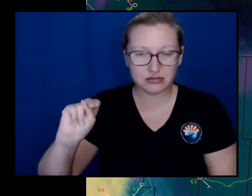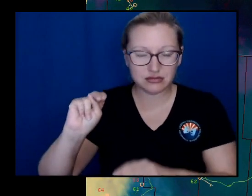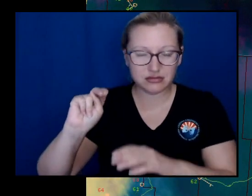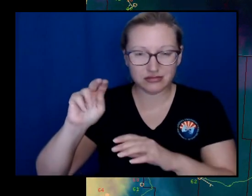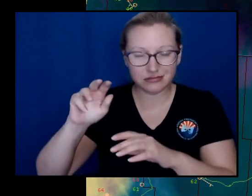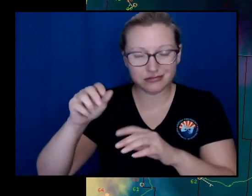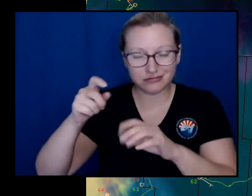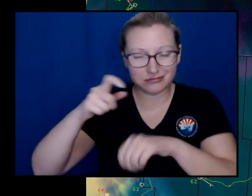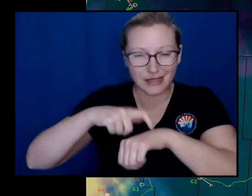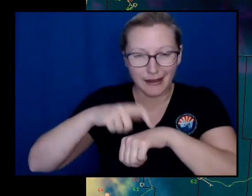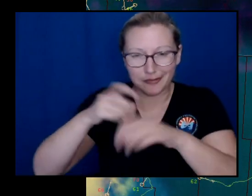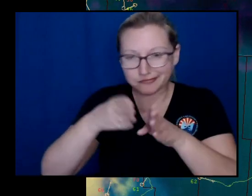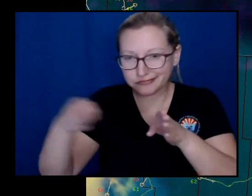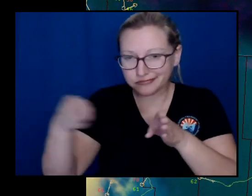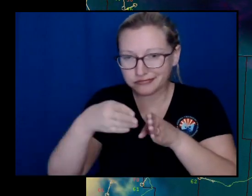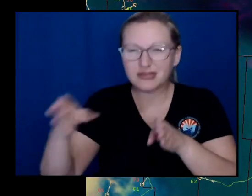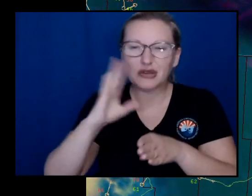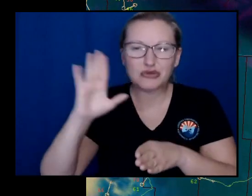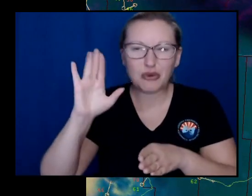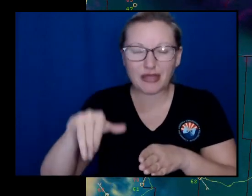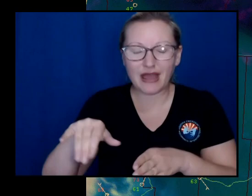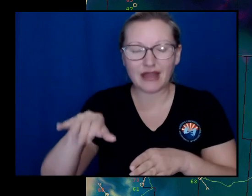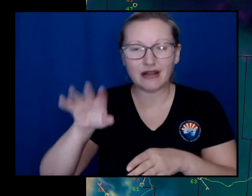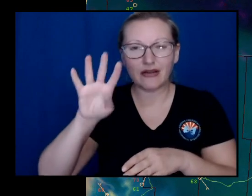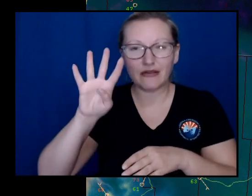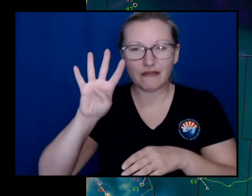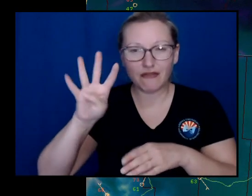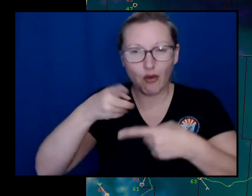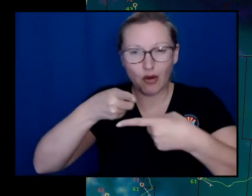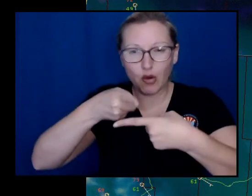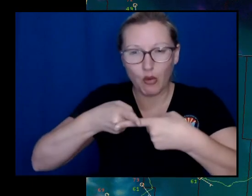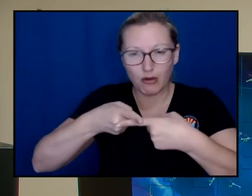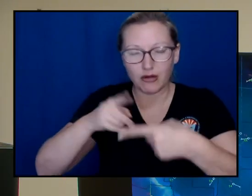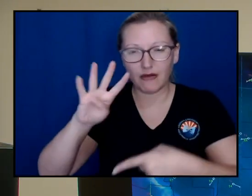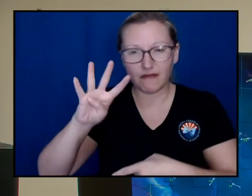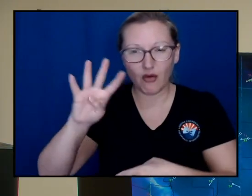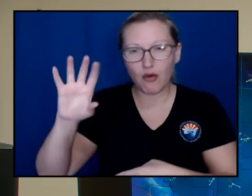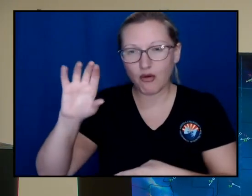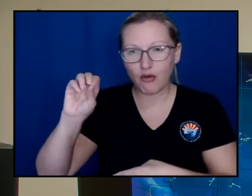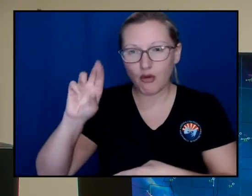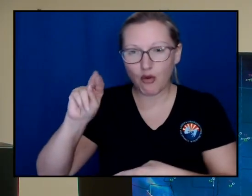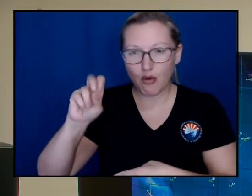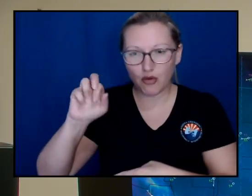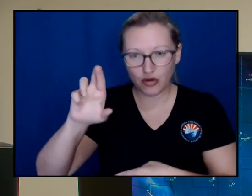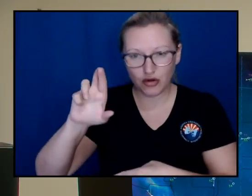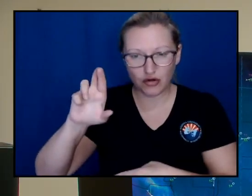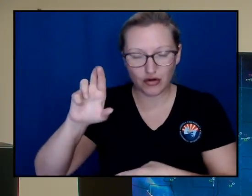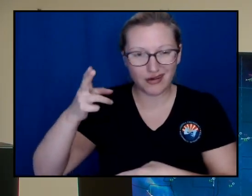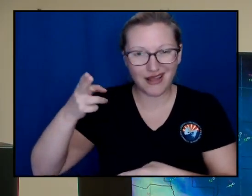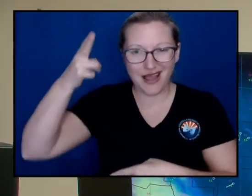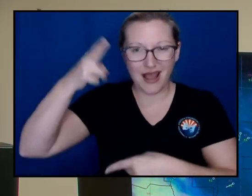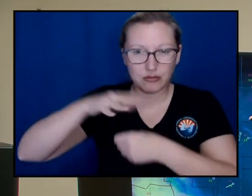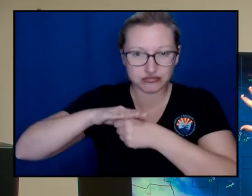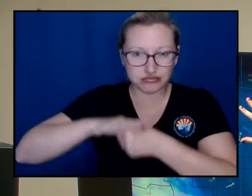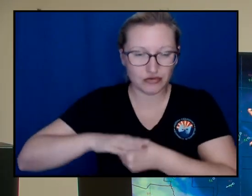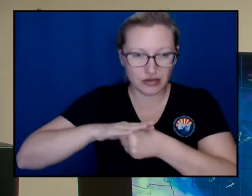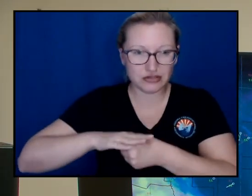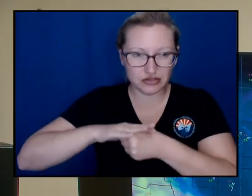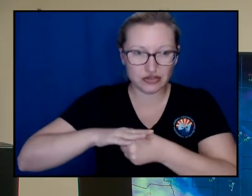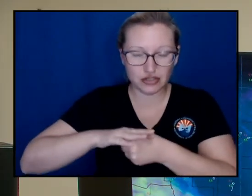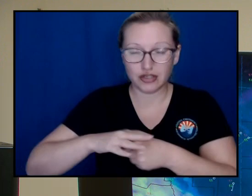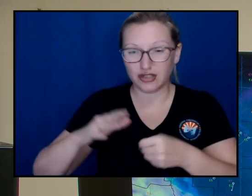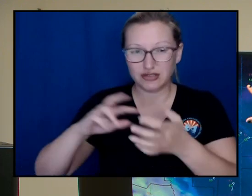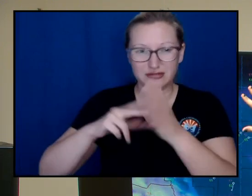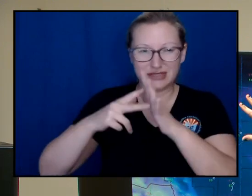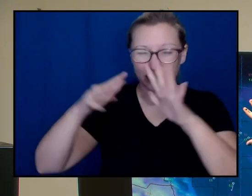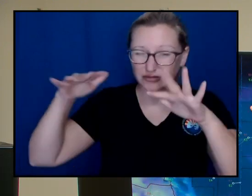basically is upper level high pressure that tends to situate itself right